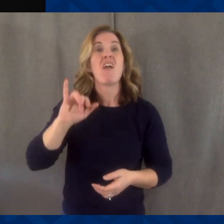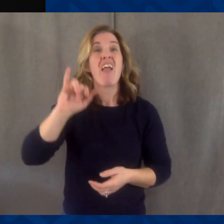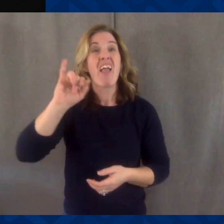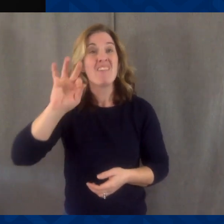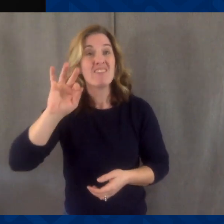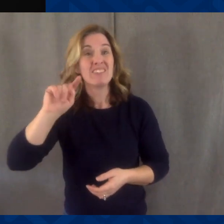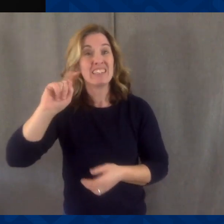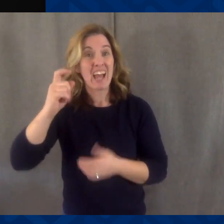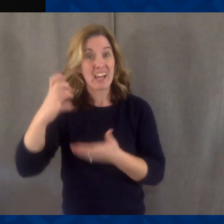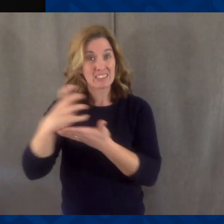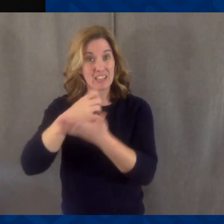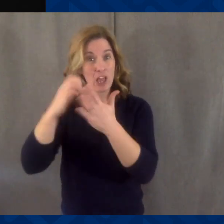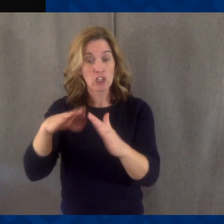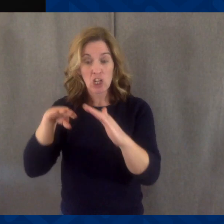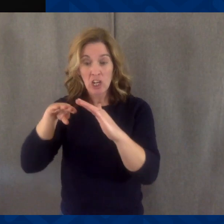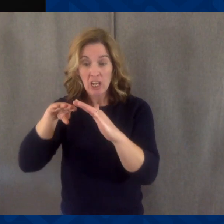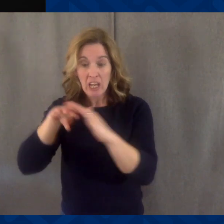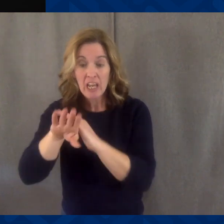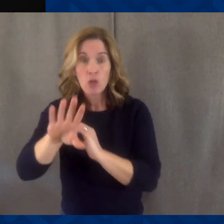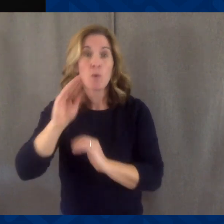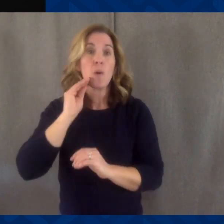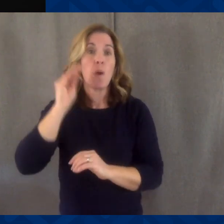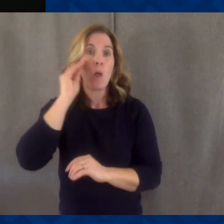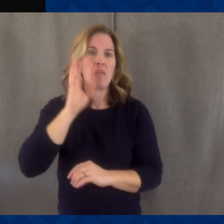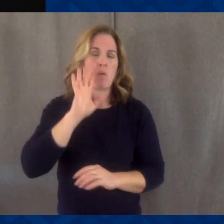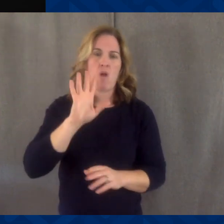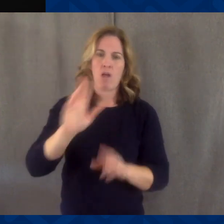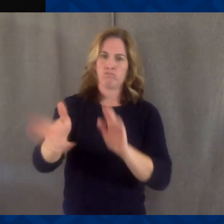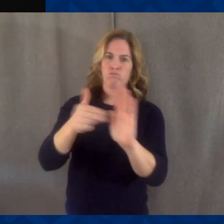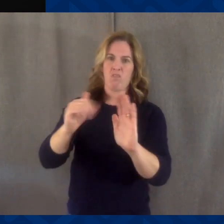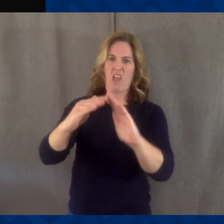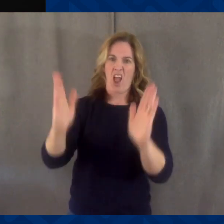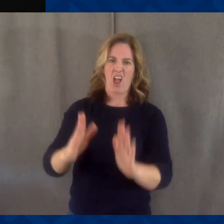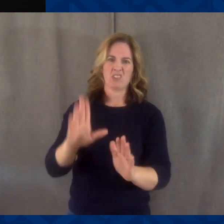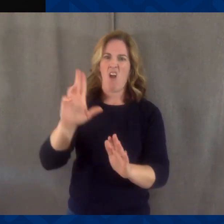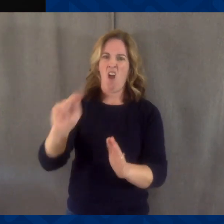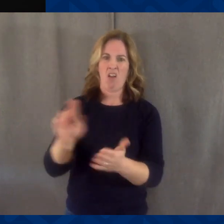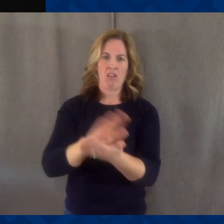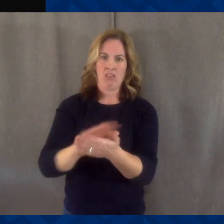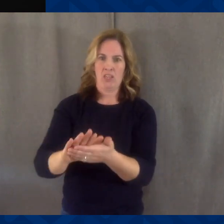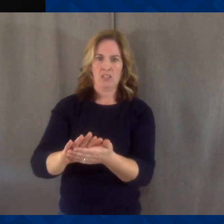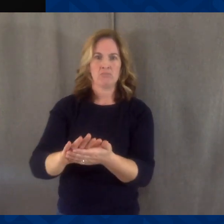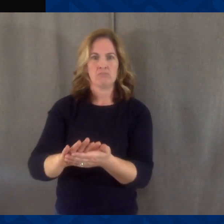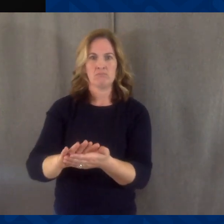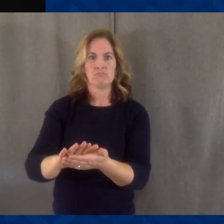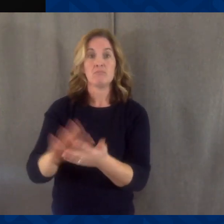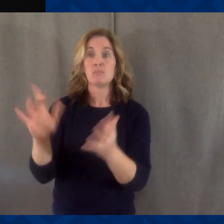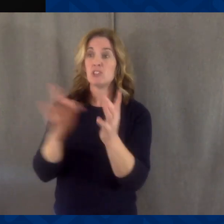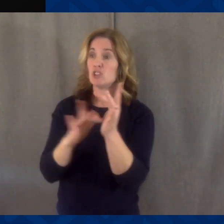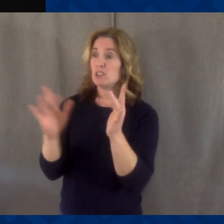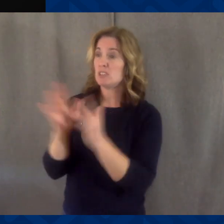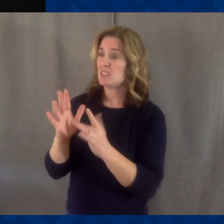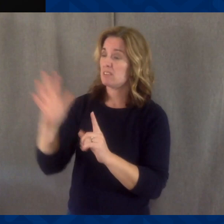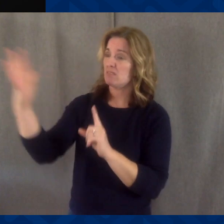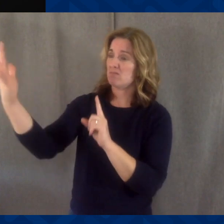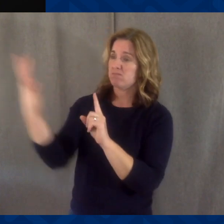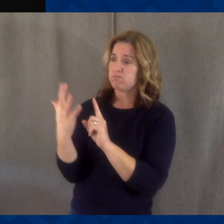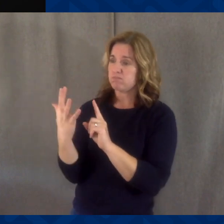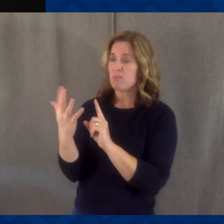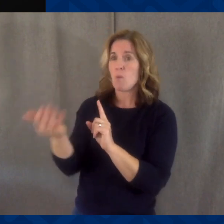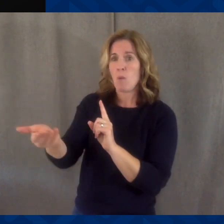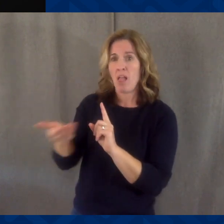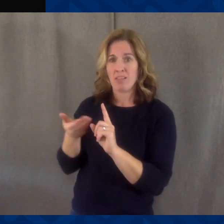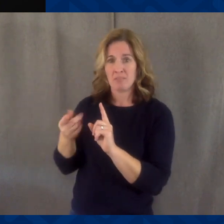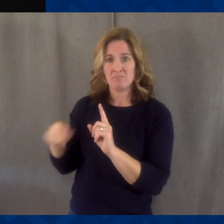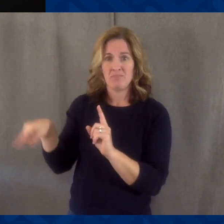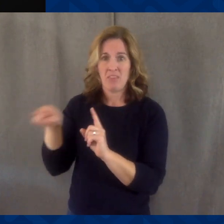your door. And these are the kinds of people that Jesus welcomed. In the midst of tax collectors and sinners, there